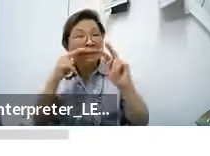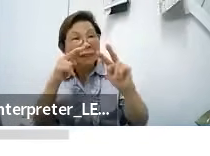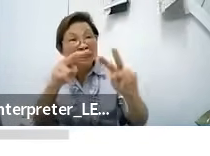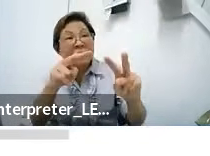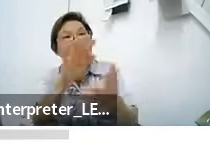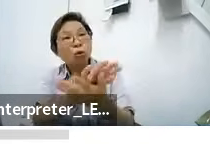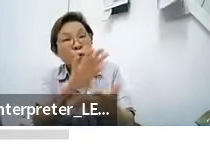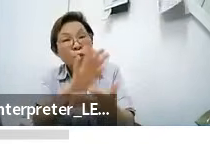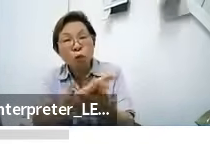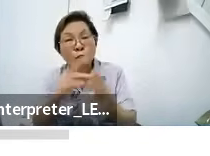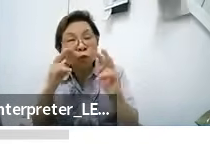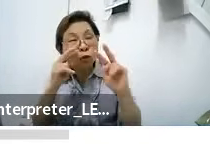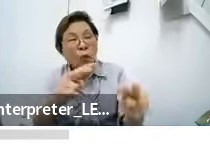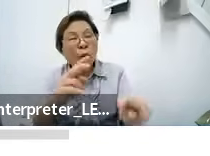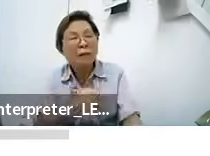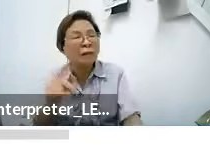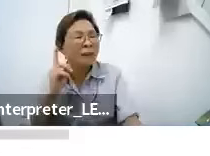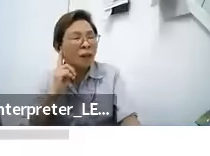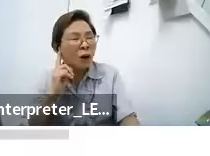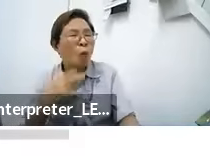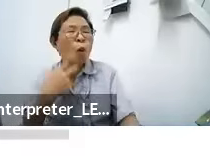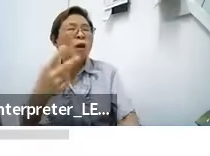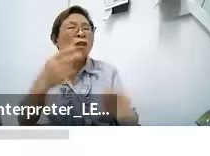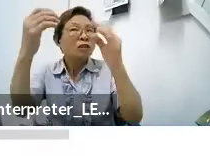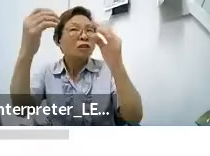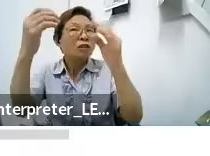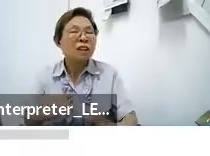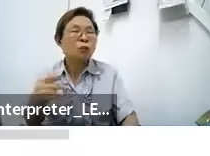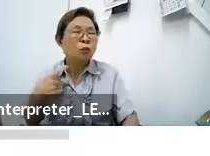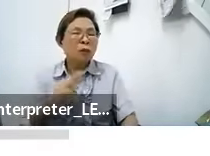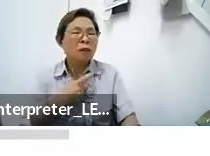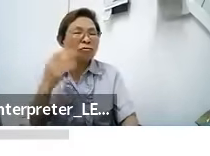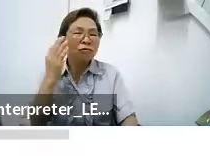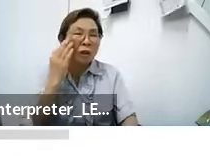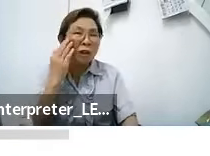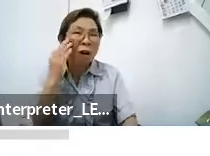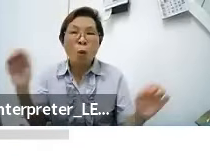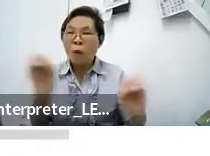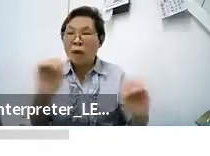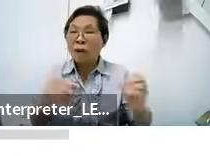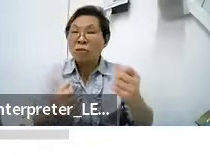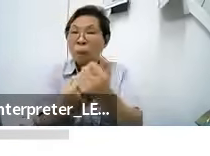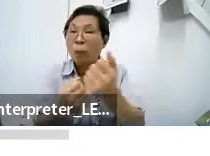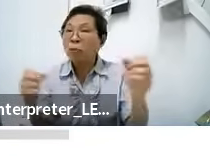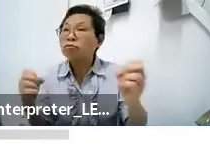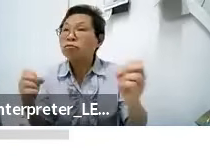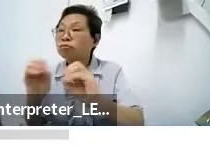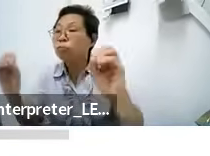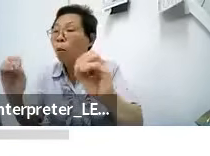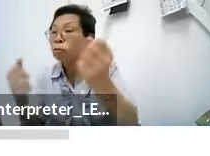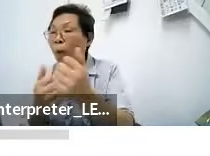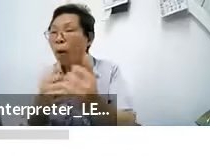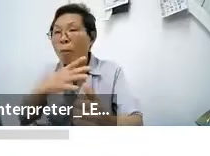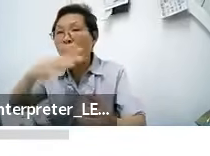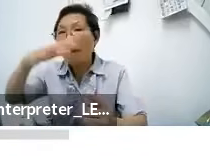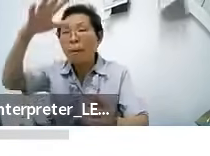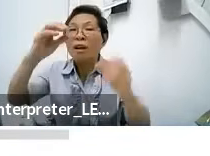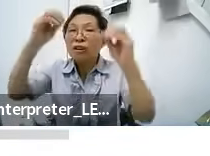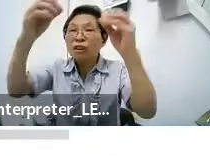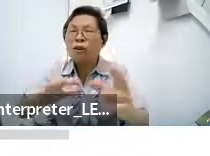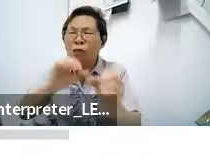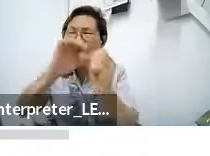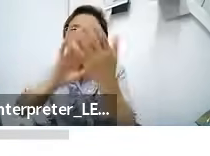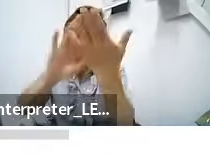we hear the voices of the teachers, and we realize that without support, teachers face a lot of